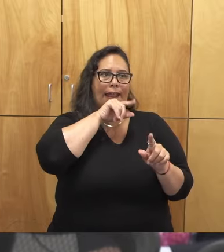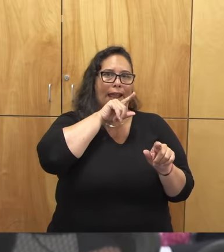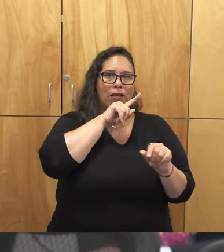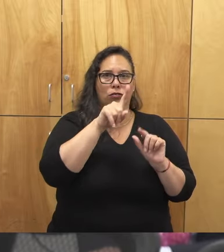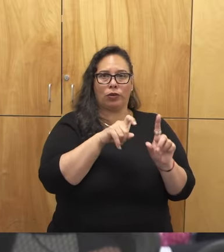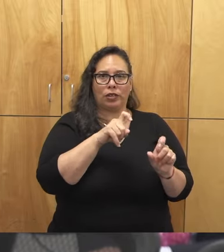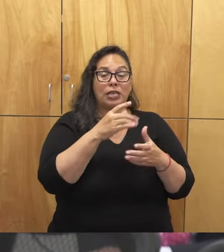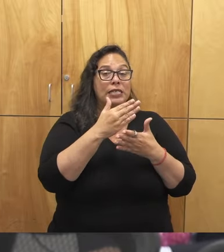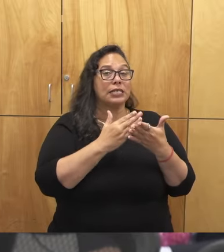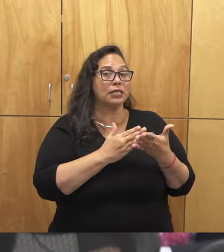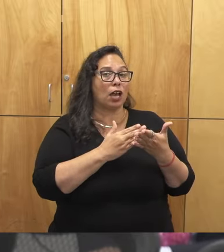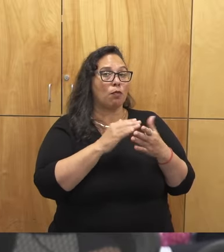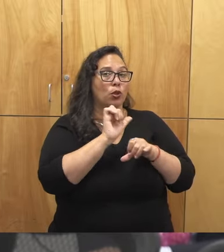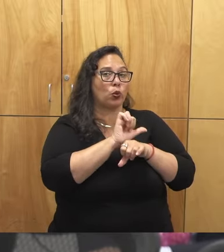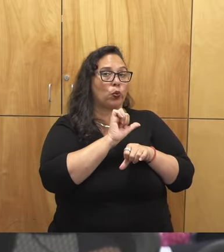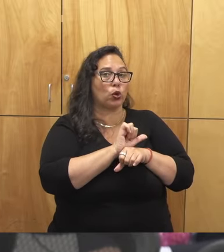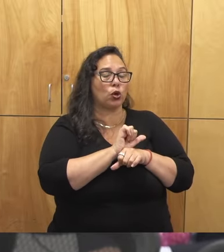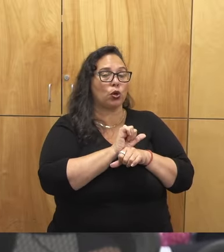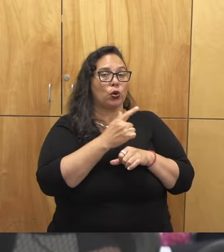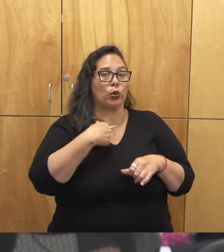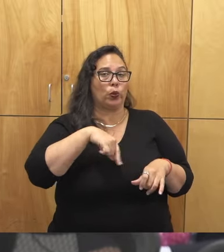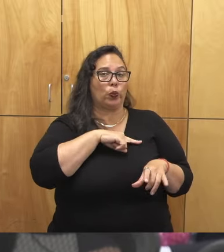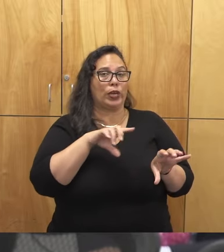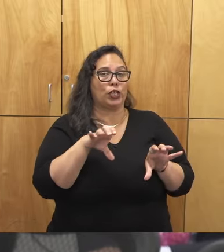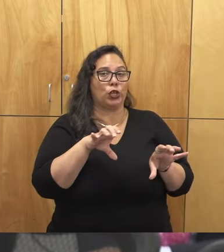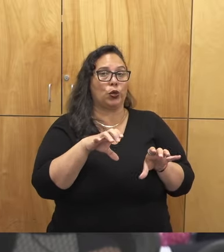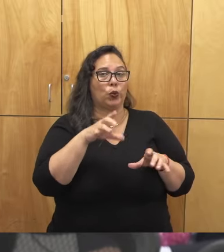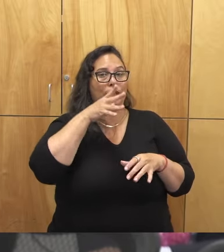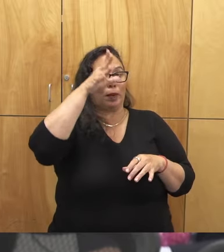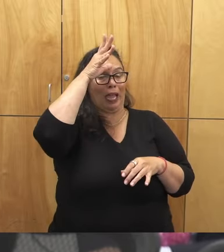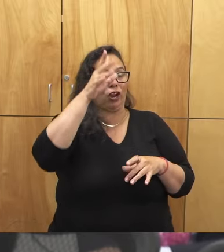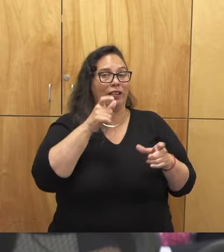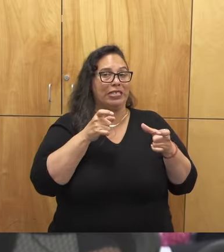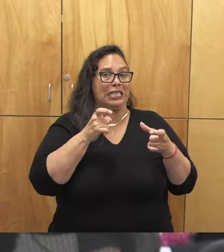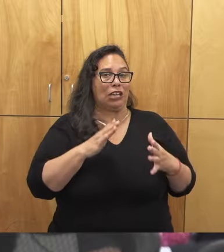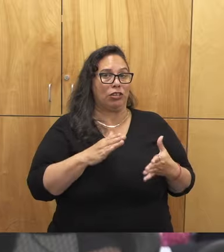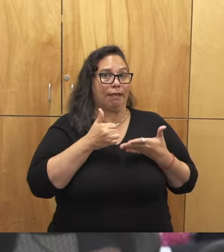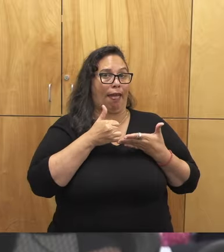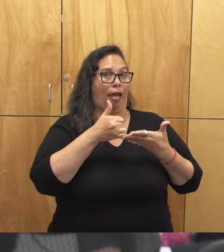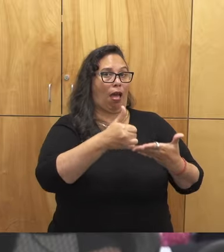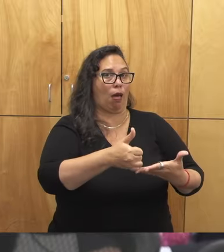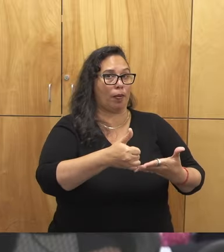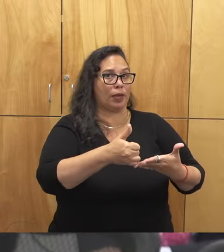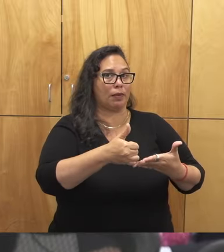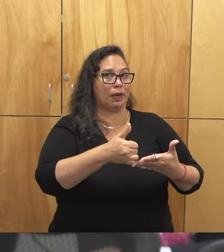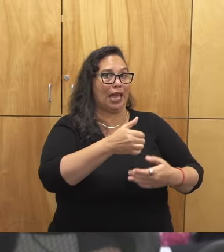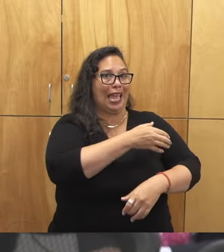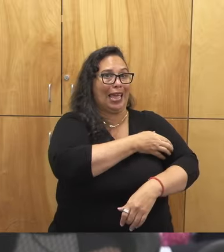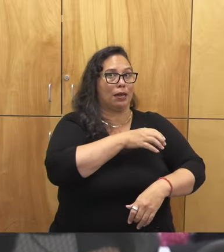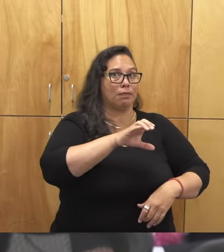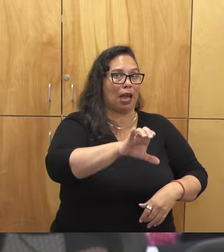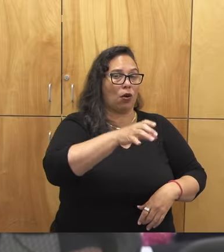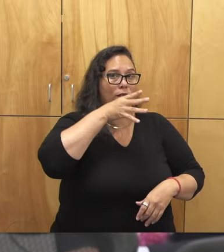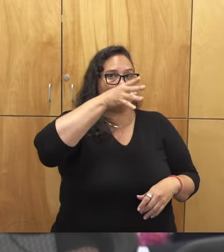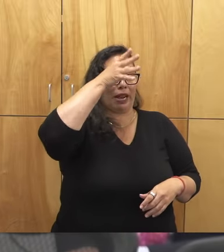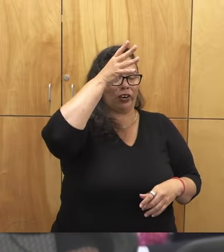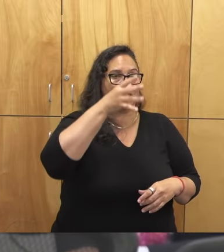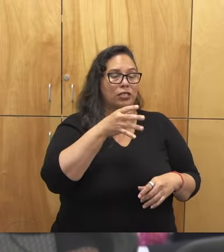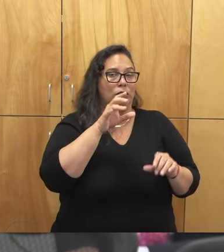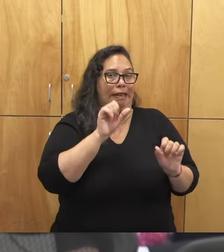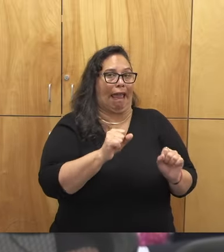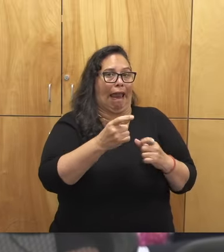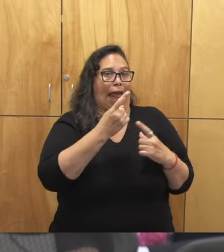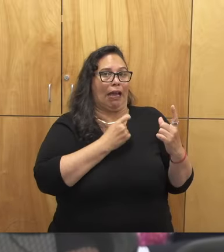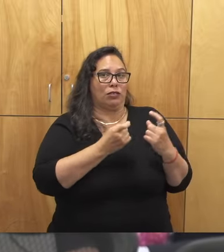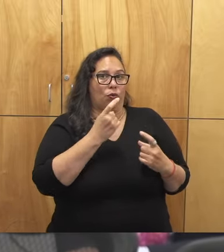so some of the work that we've done with parent facilitators is to really help them to empower parents to be able to ask